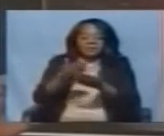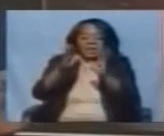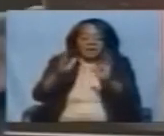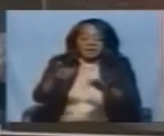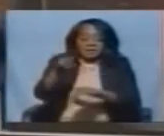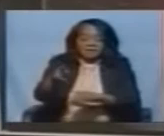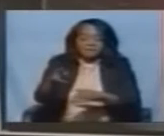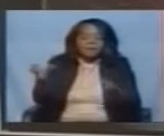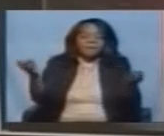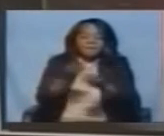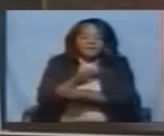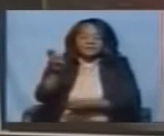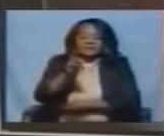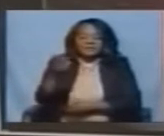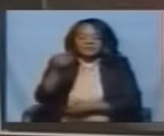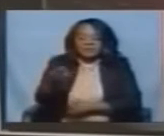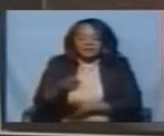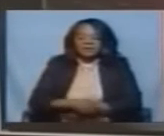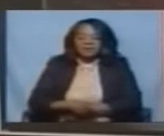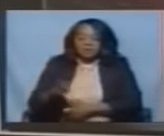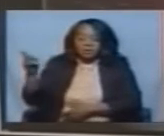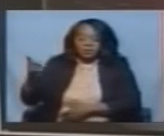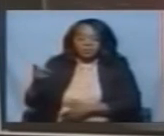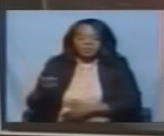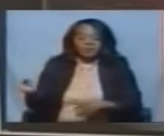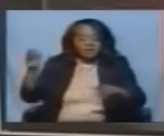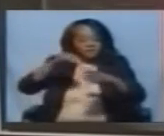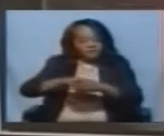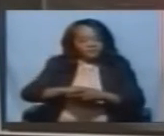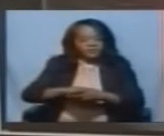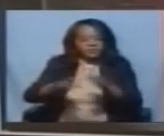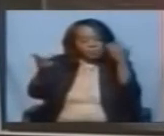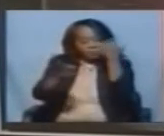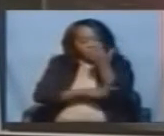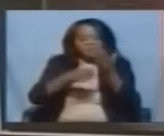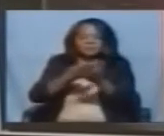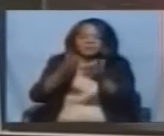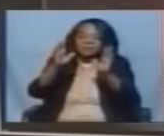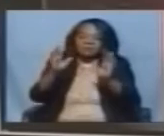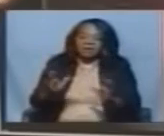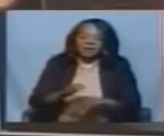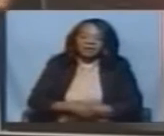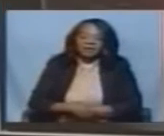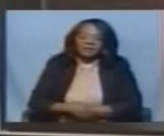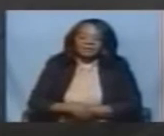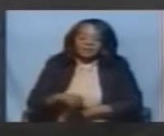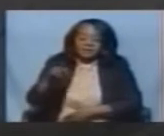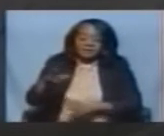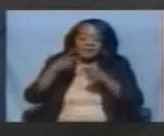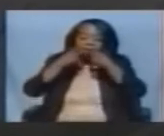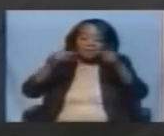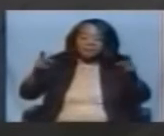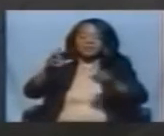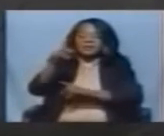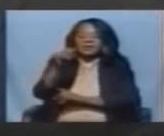cases to try and punish the buyer? We've never had that cases reported to us. Some of these are public tenders, very big